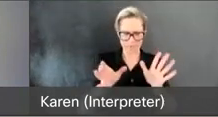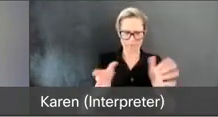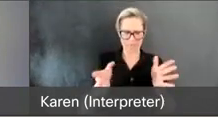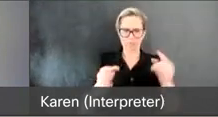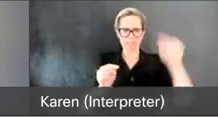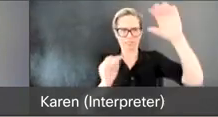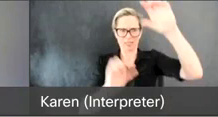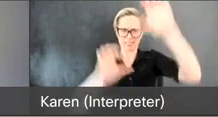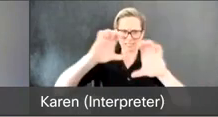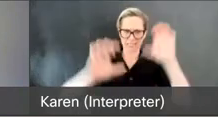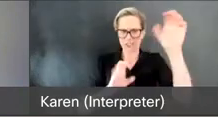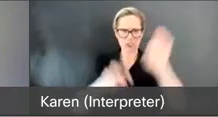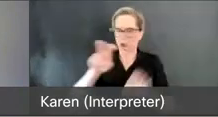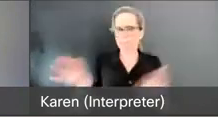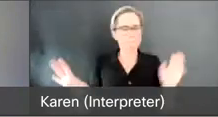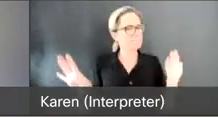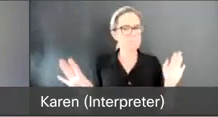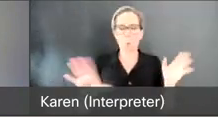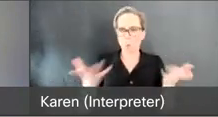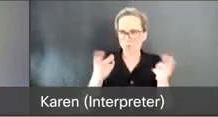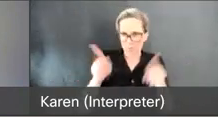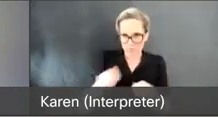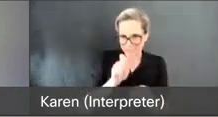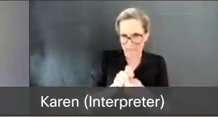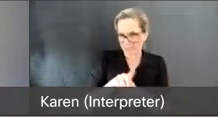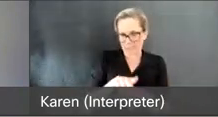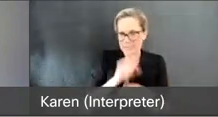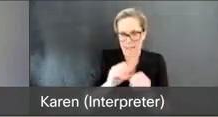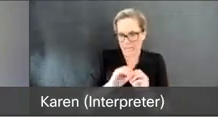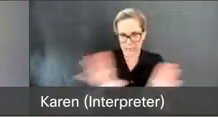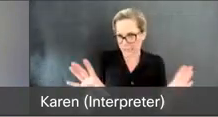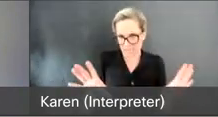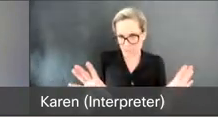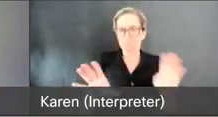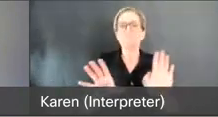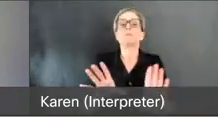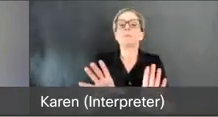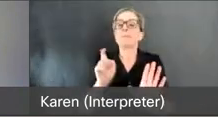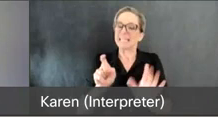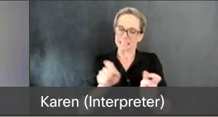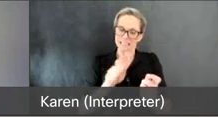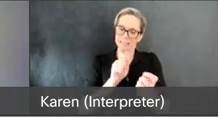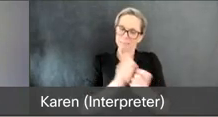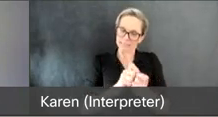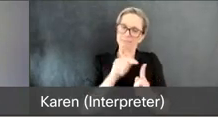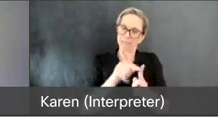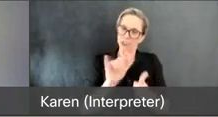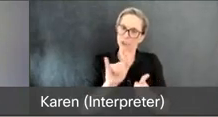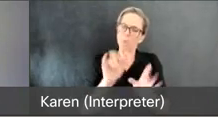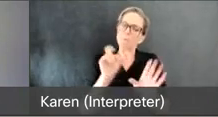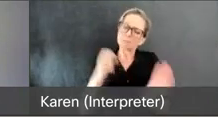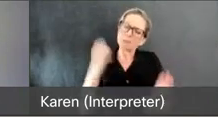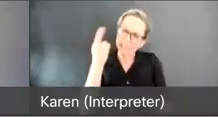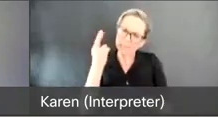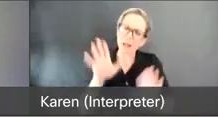really was. And you want it to be as specific as reasonable. So you want what the work is